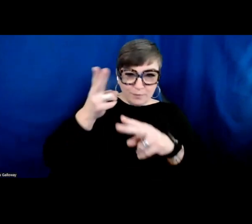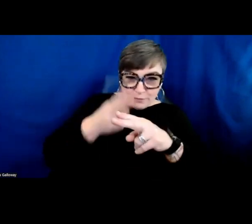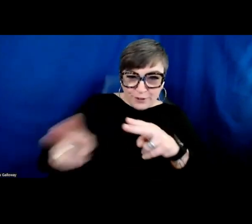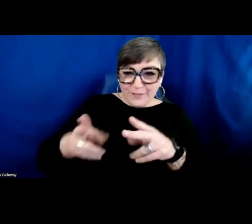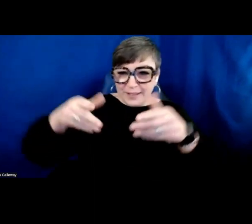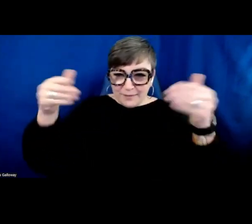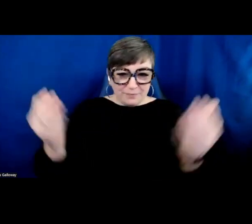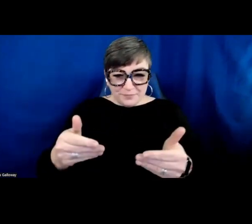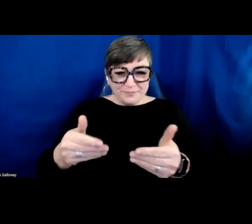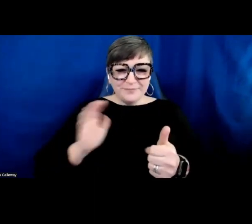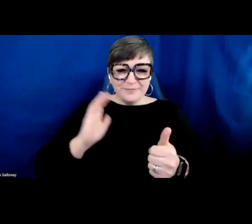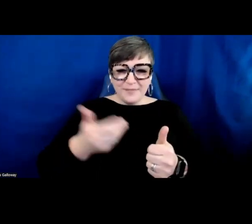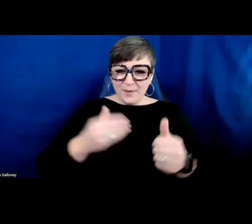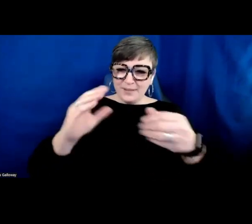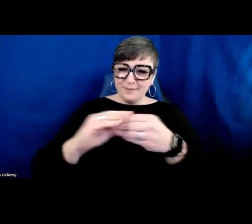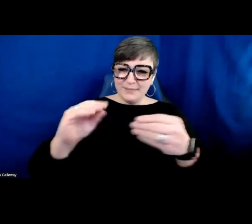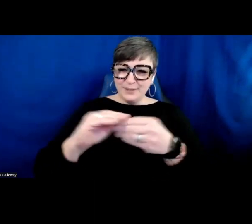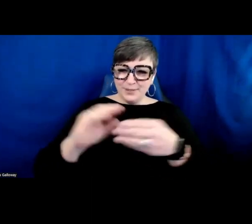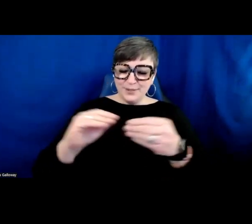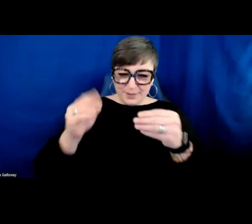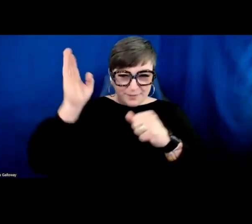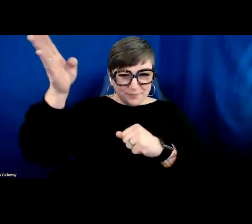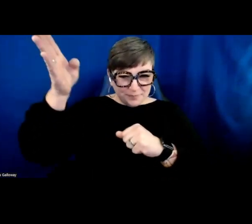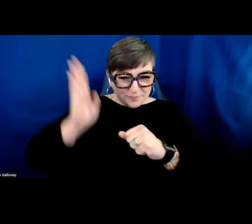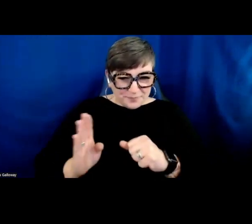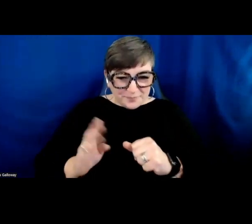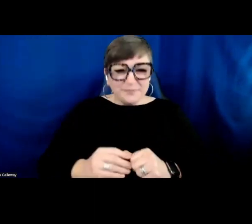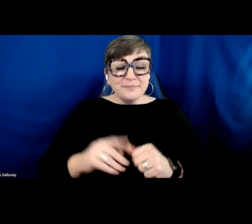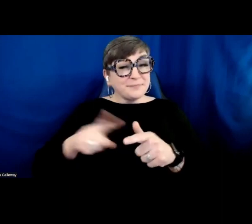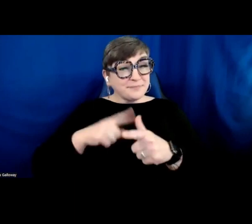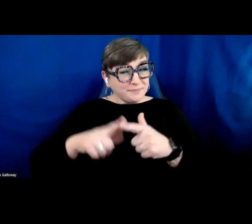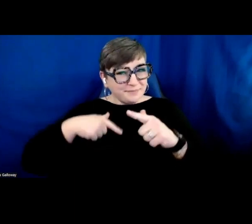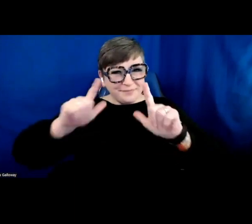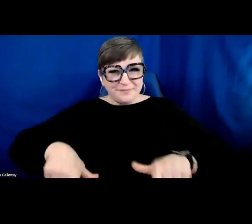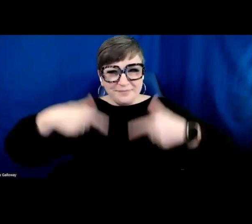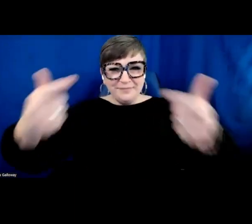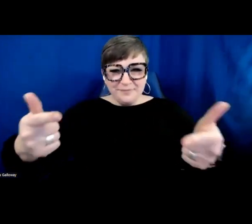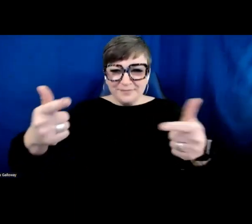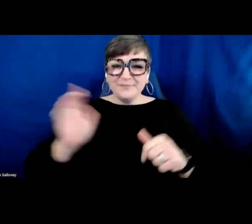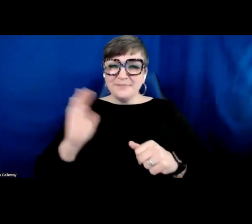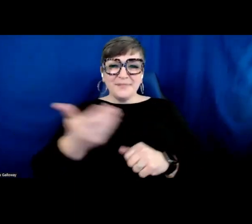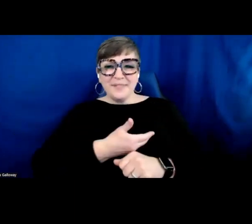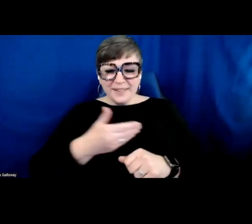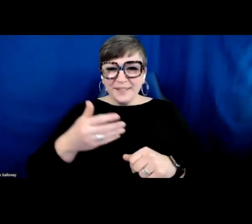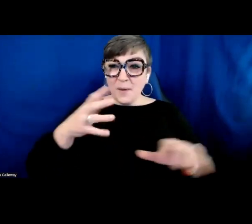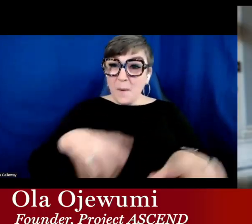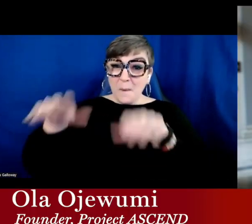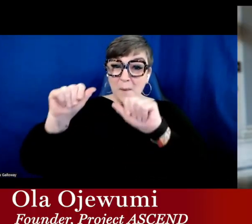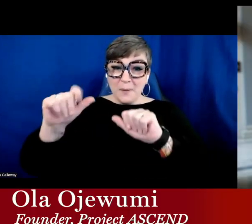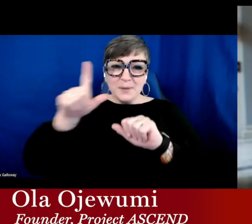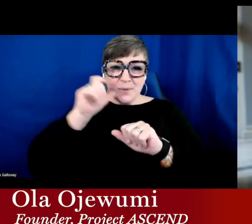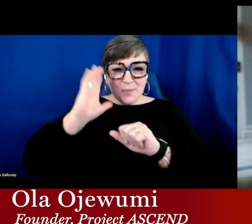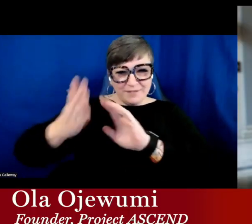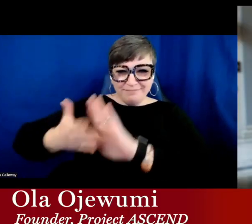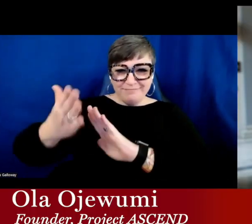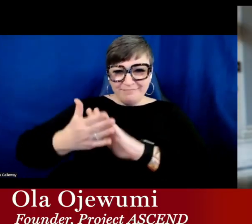our speakers uh and um and then i'm going to turn it over to to our uh host who will be running the rest of the panel